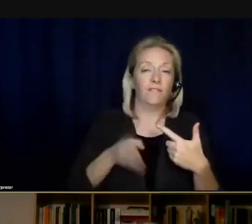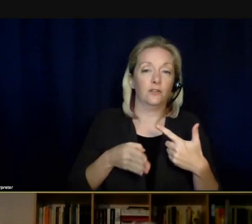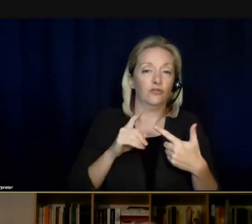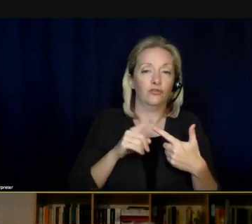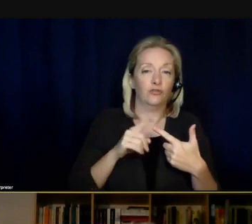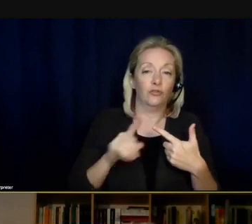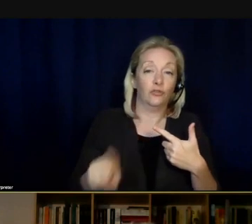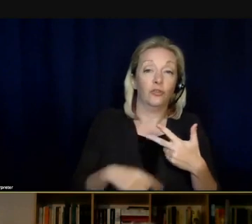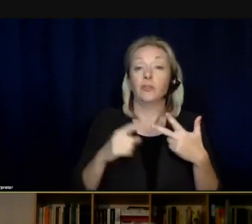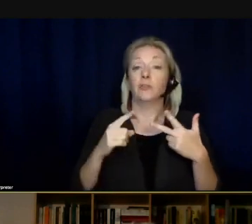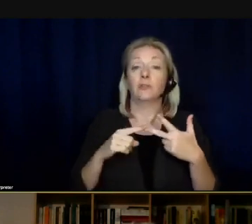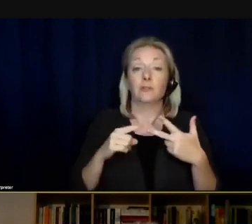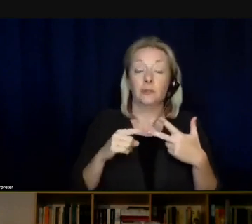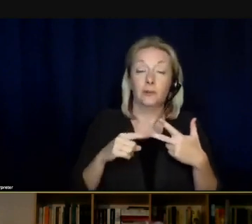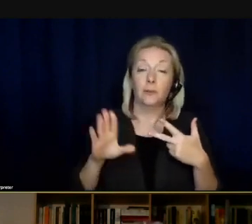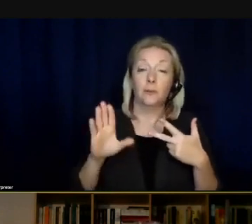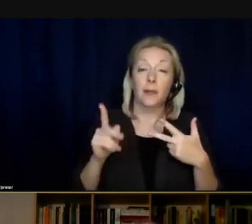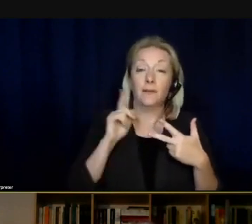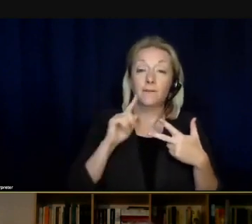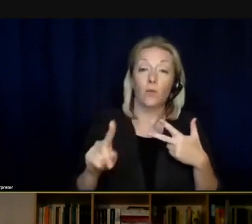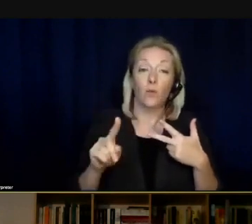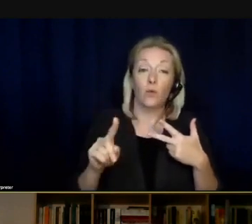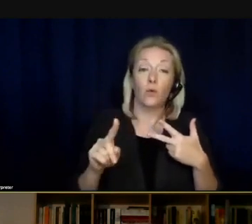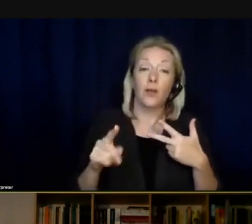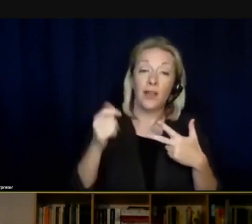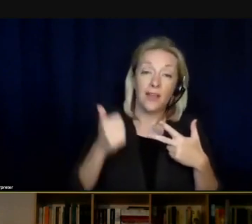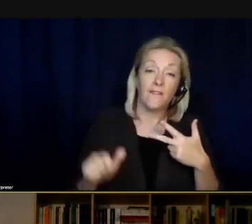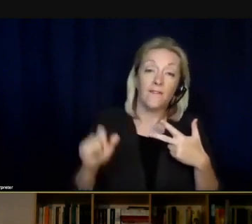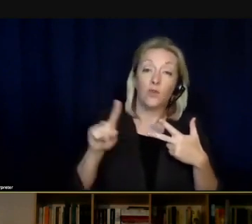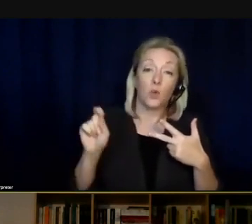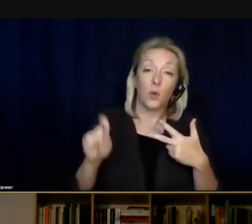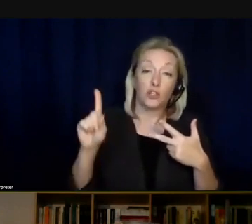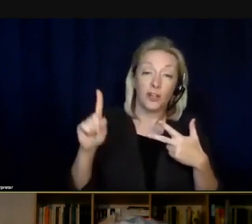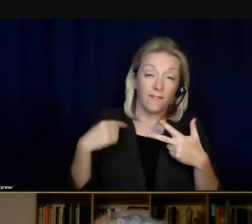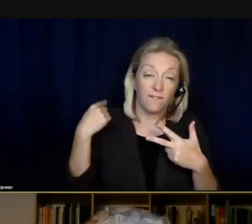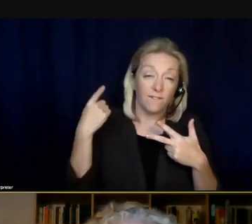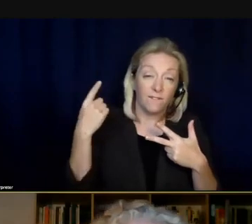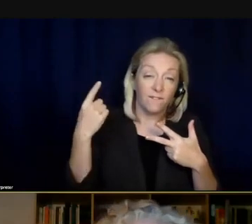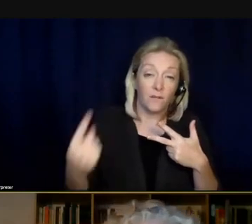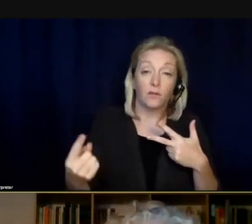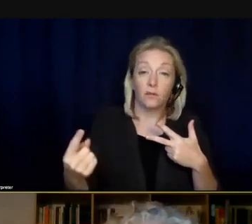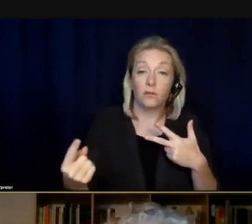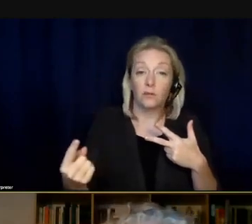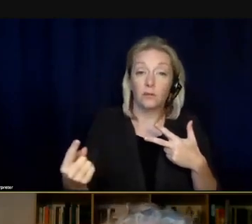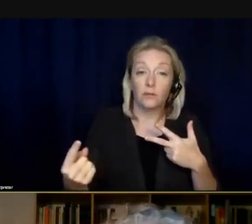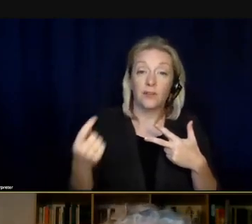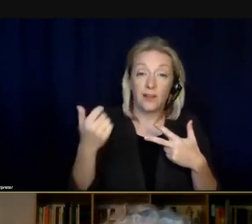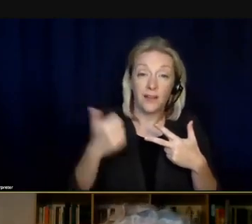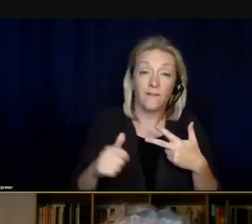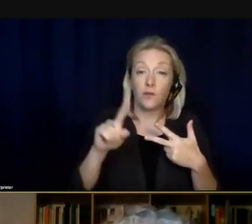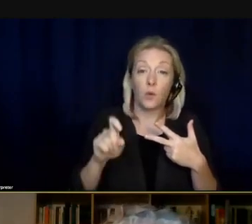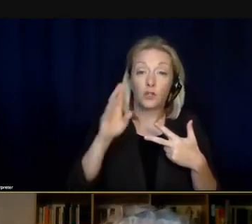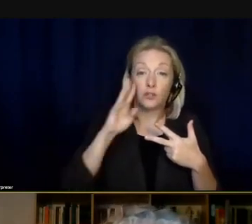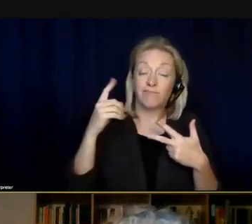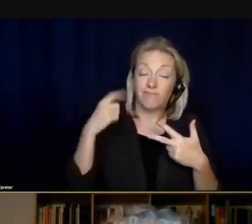building. And you also have a bank of every single question that you ever built. So here, you